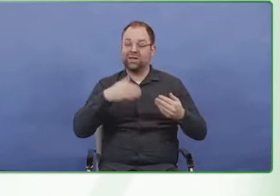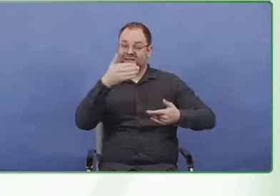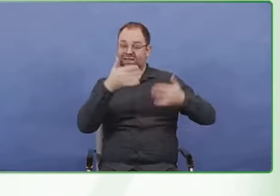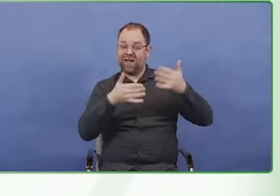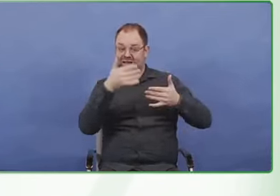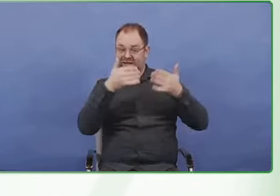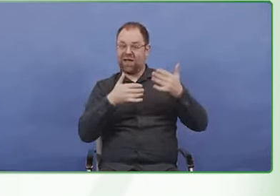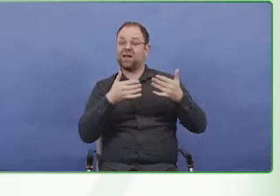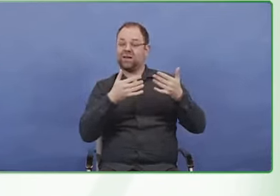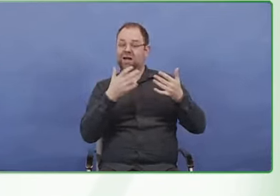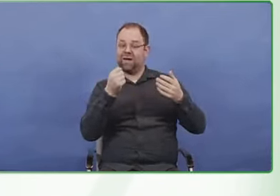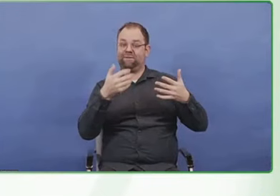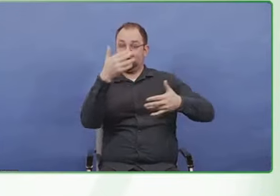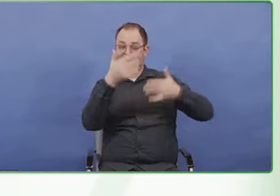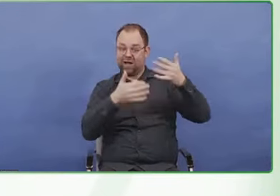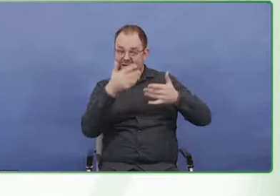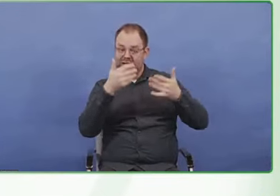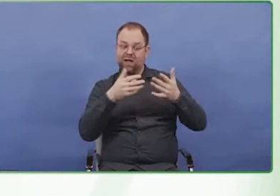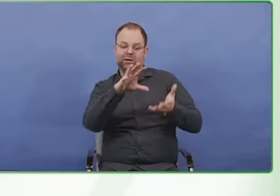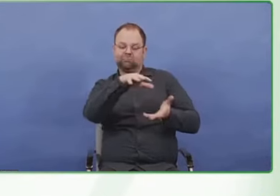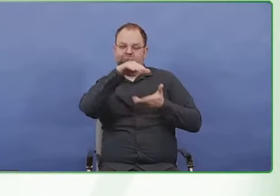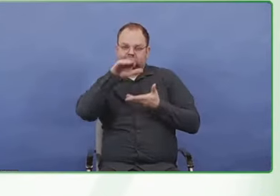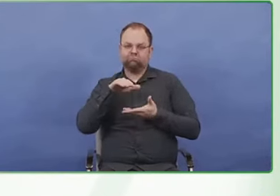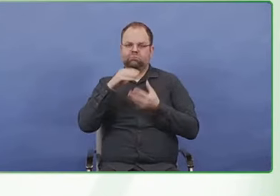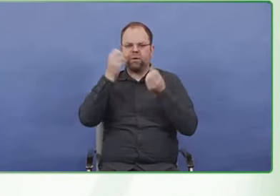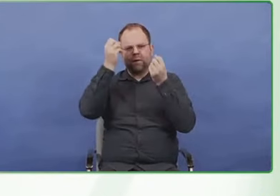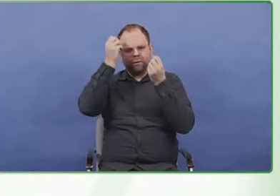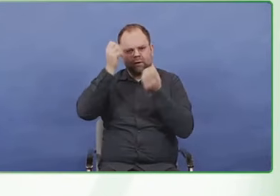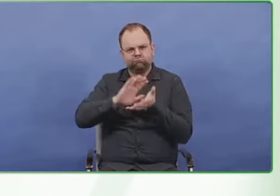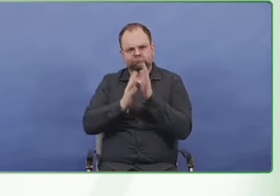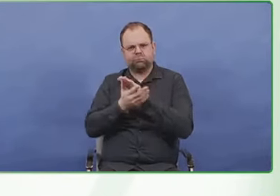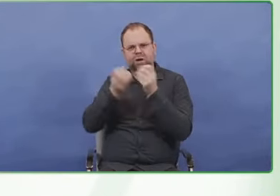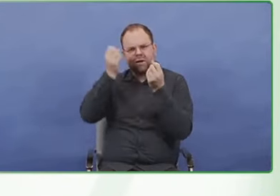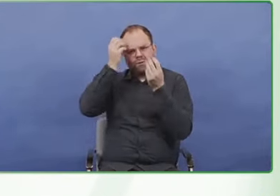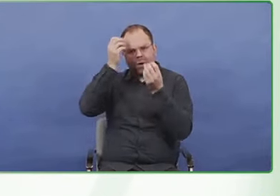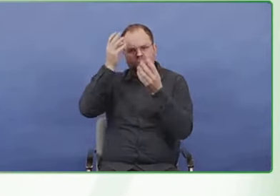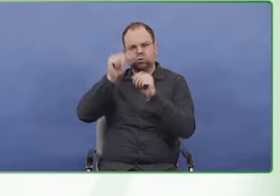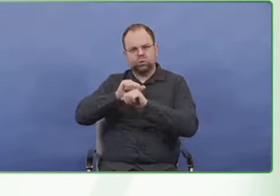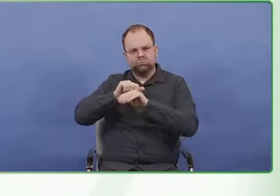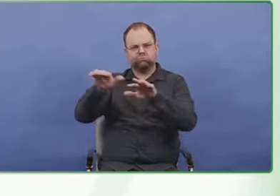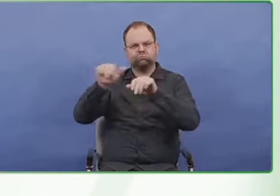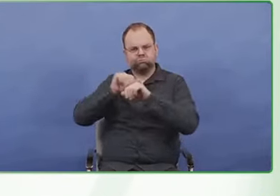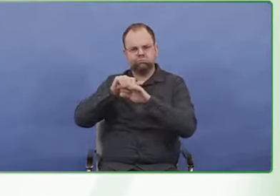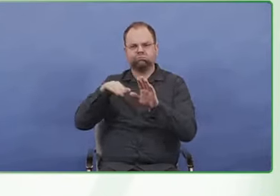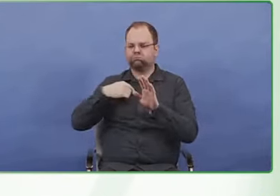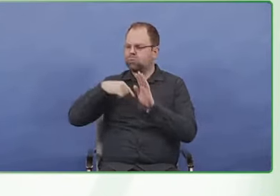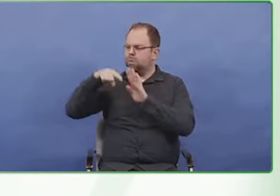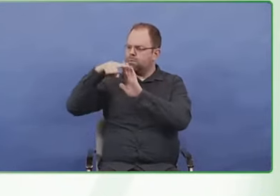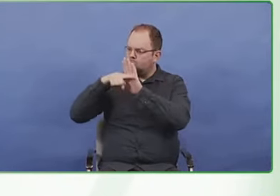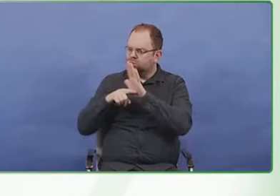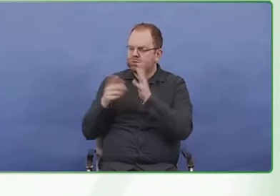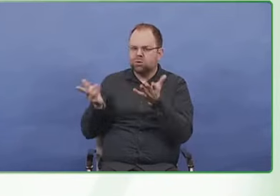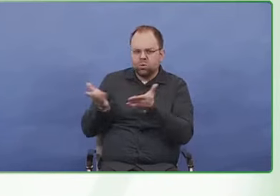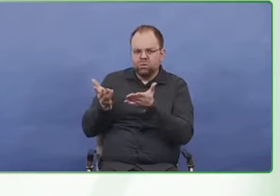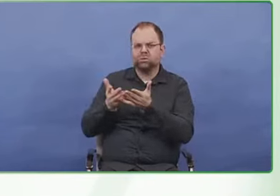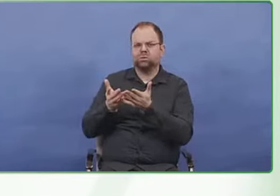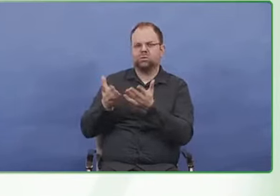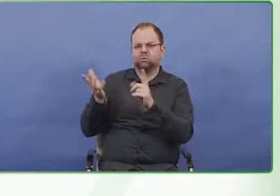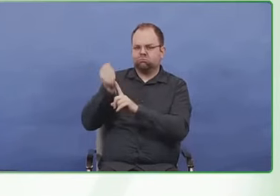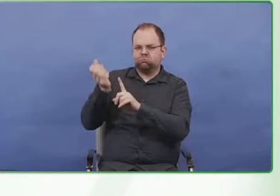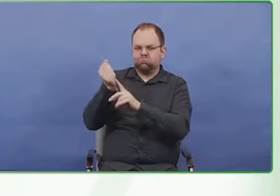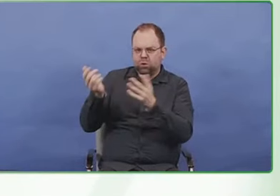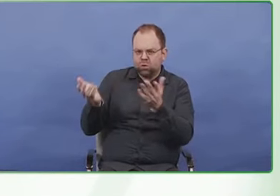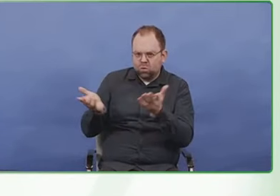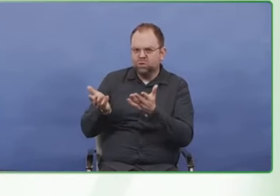systems and the promotion of health and well-being of persons with disabilities of all ages and across all contexts in the European